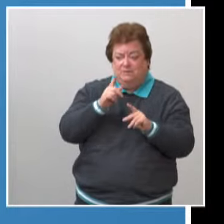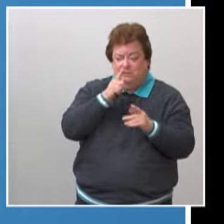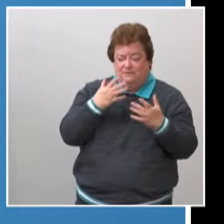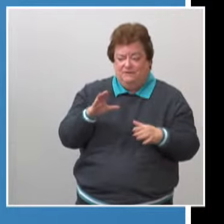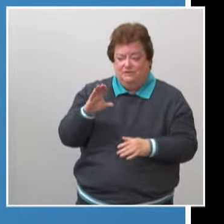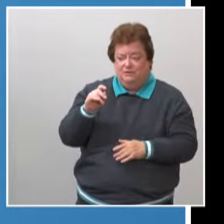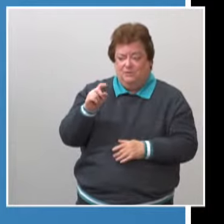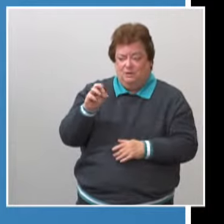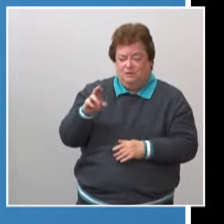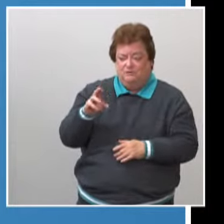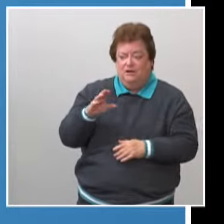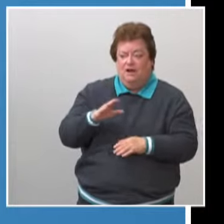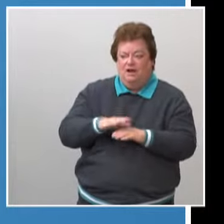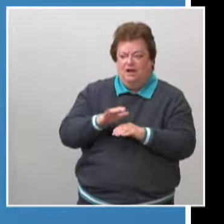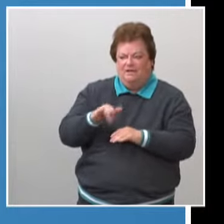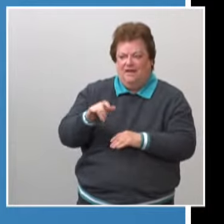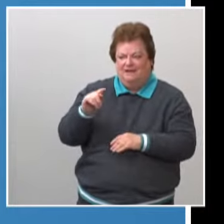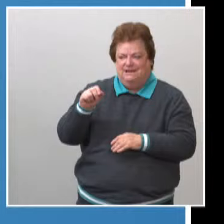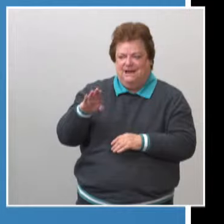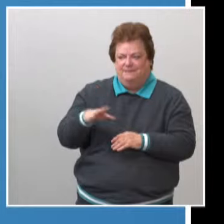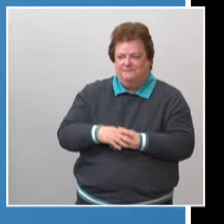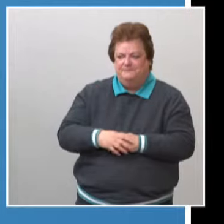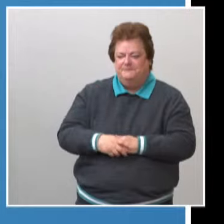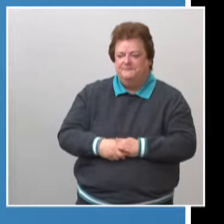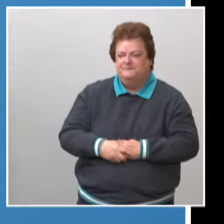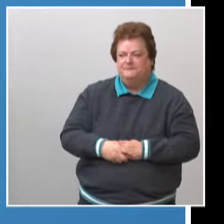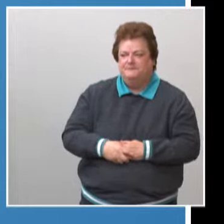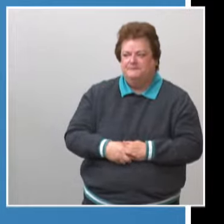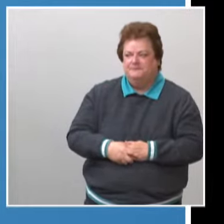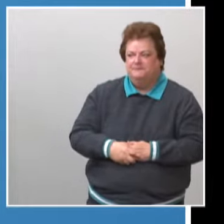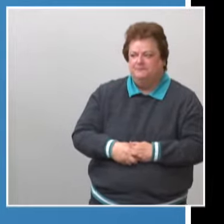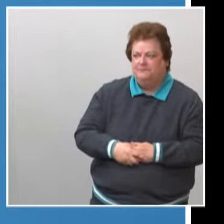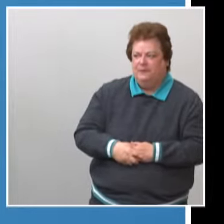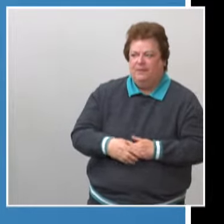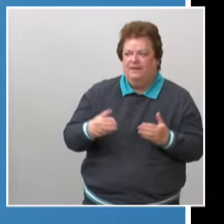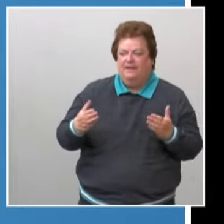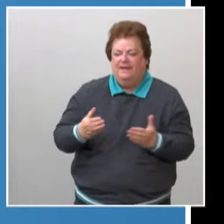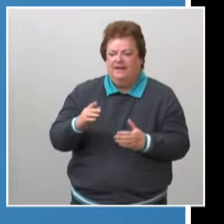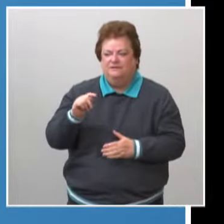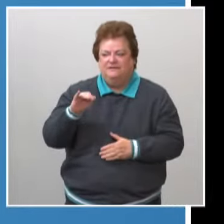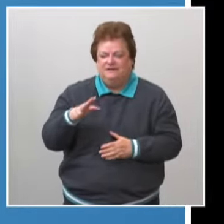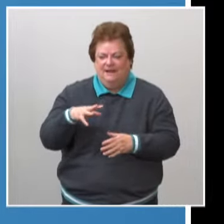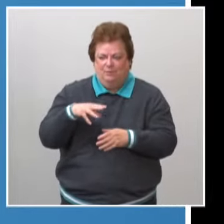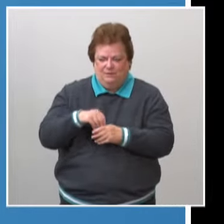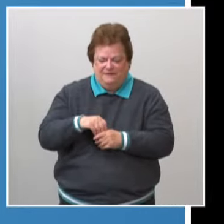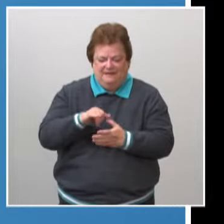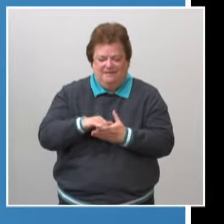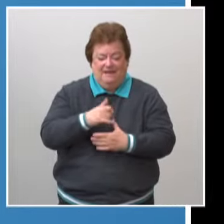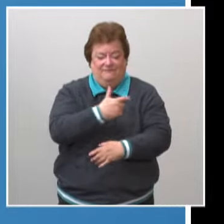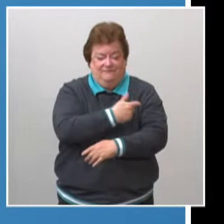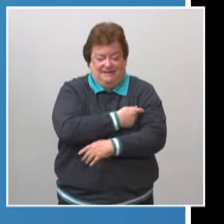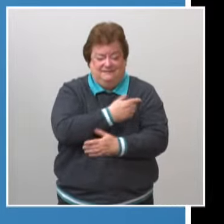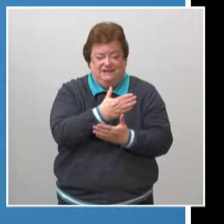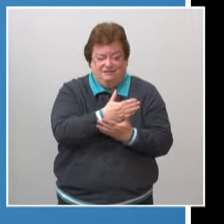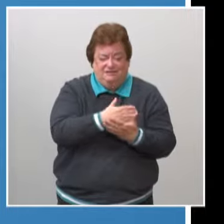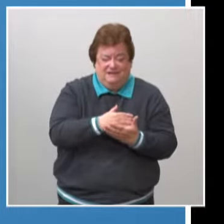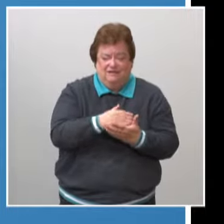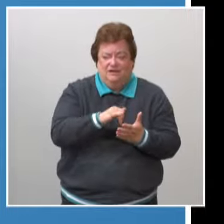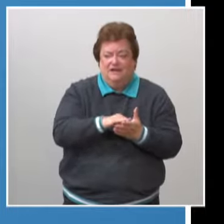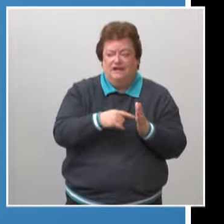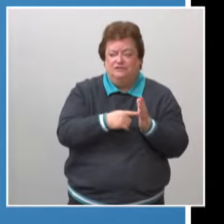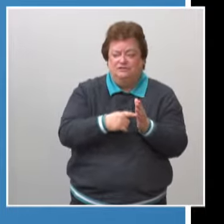the Overview tab of this vaccination section. Here is a tab within the vaccination section that shows the